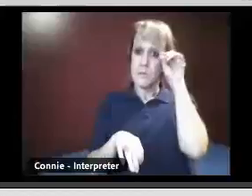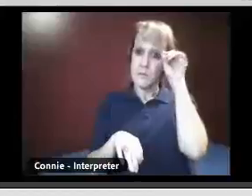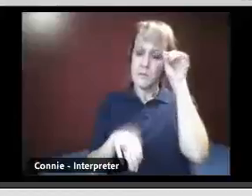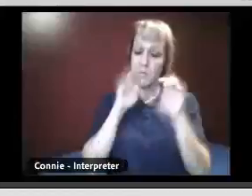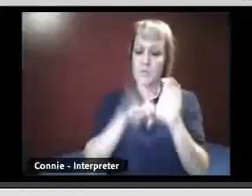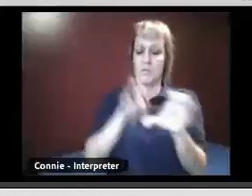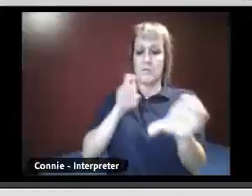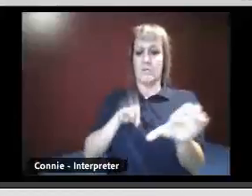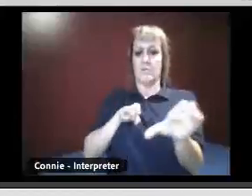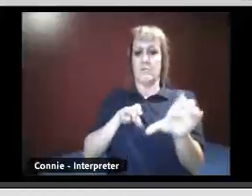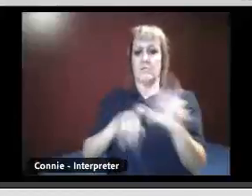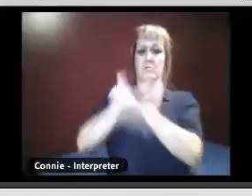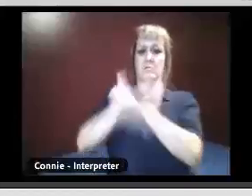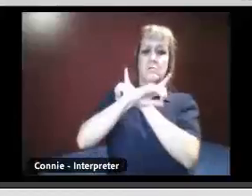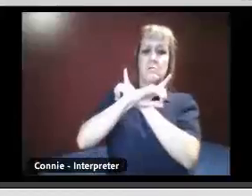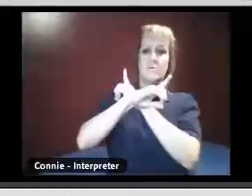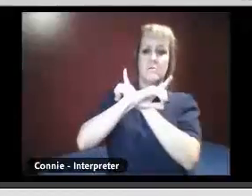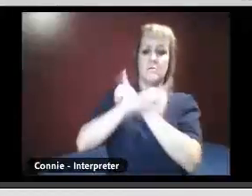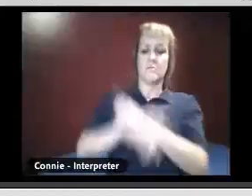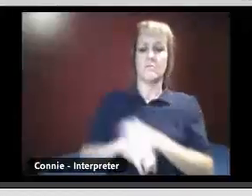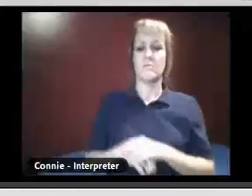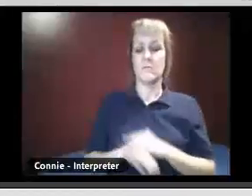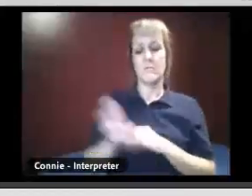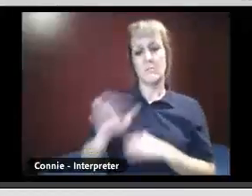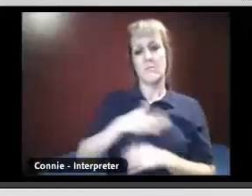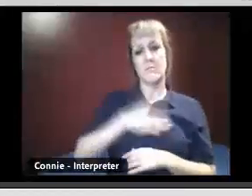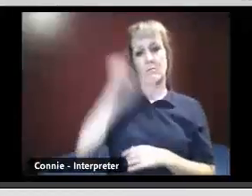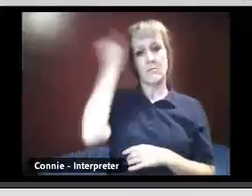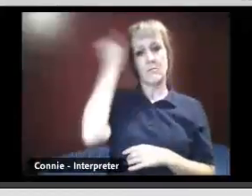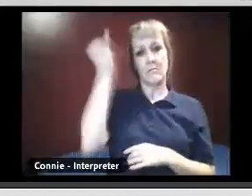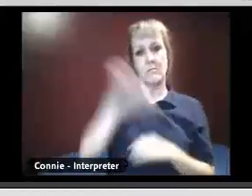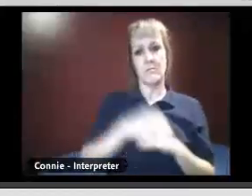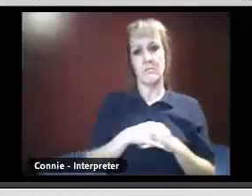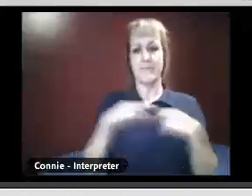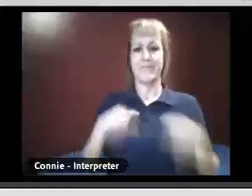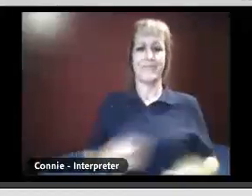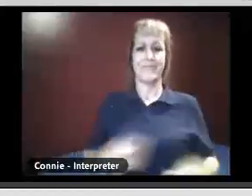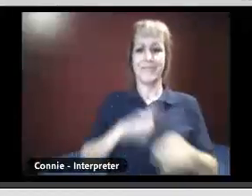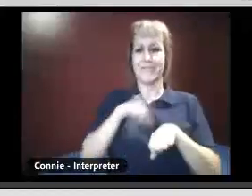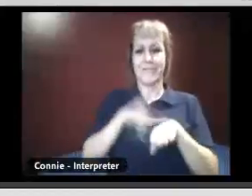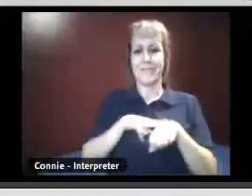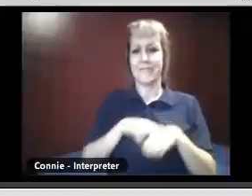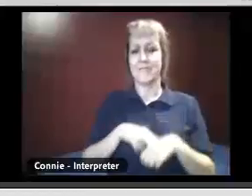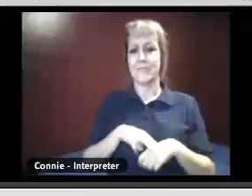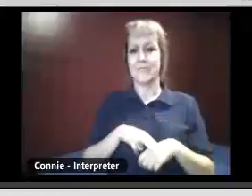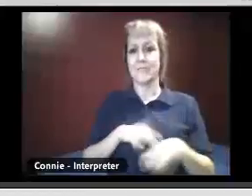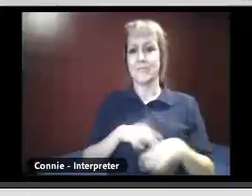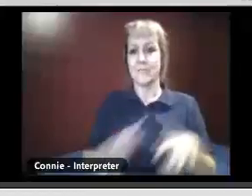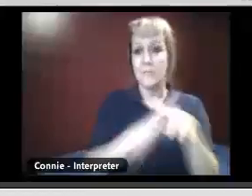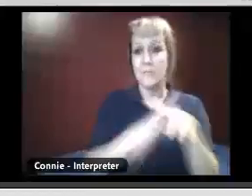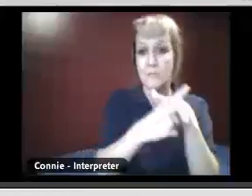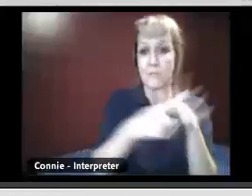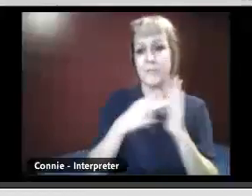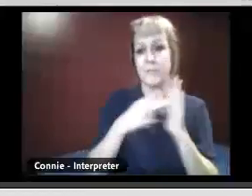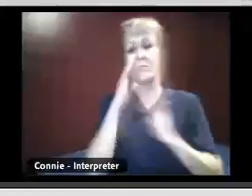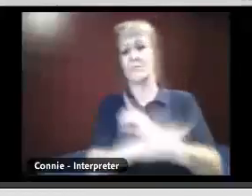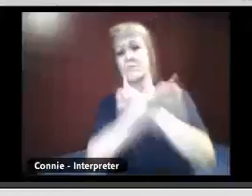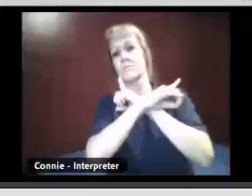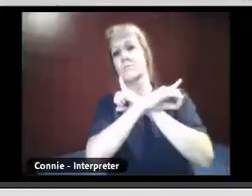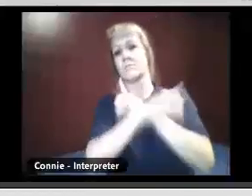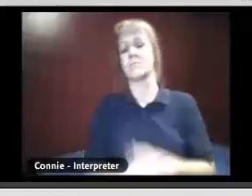will defend their idea. It's human nature. Remember, you attack, I'm going to defend. Right. Your